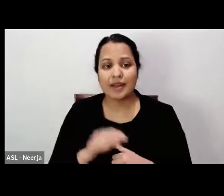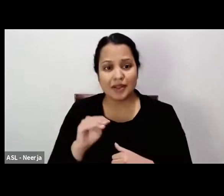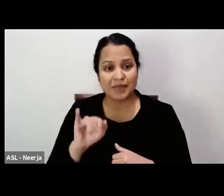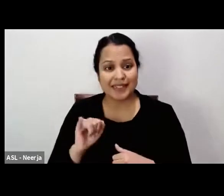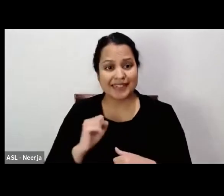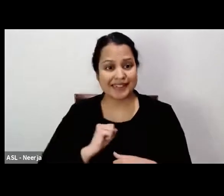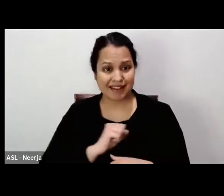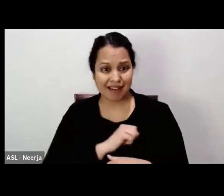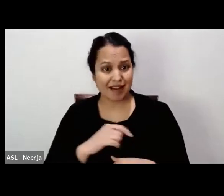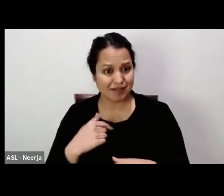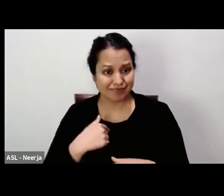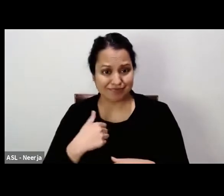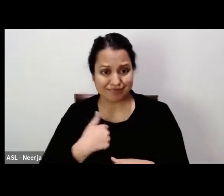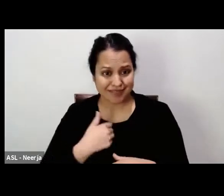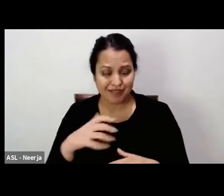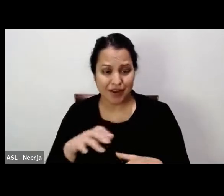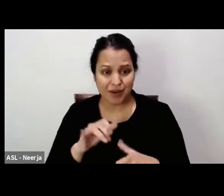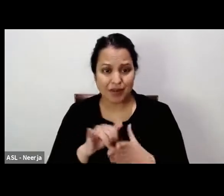a